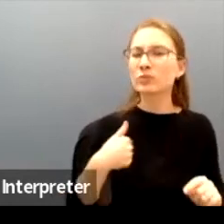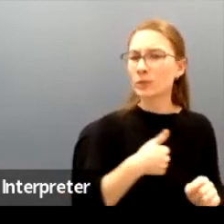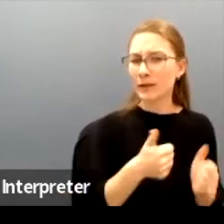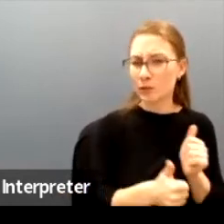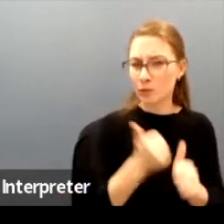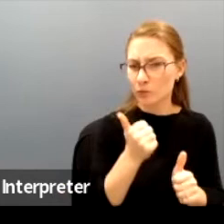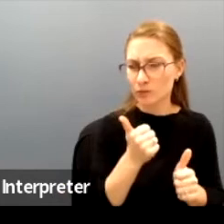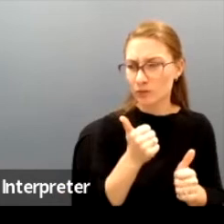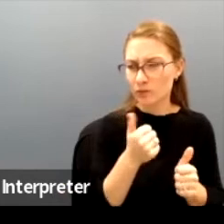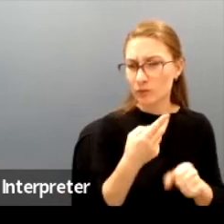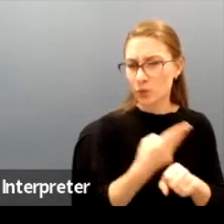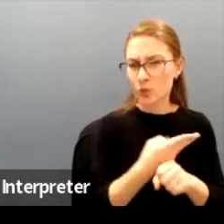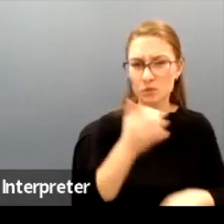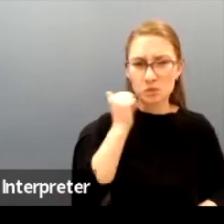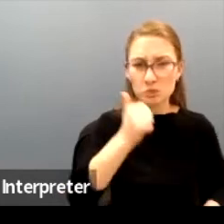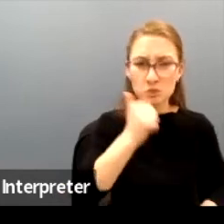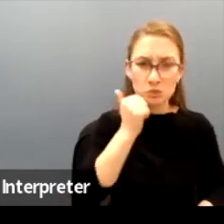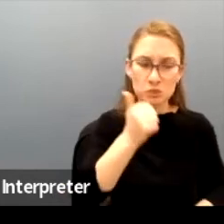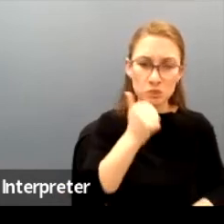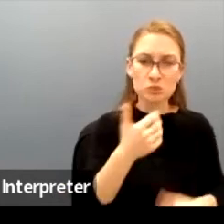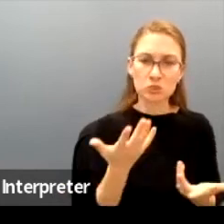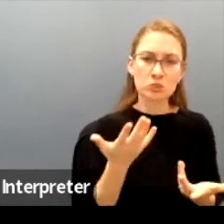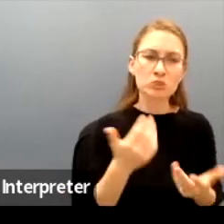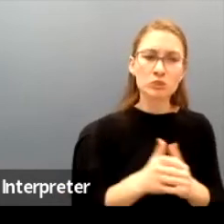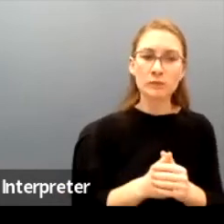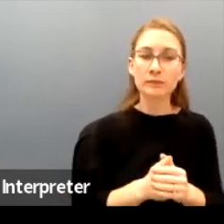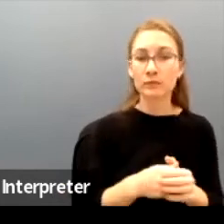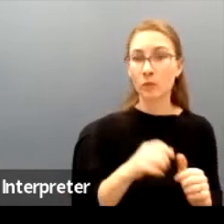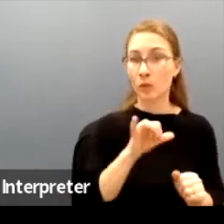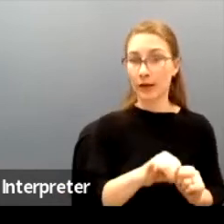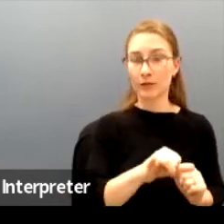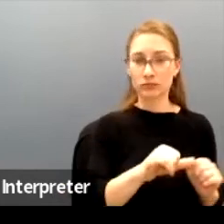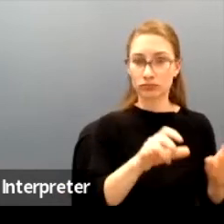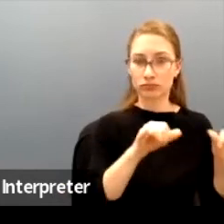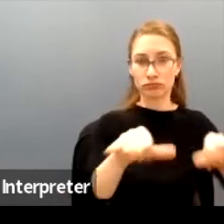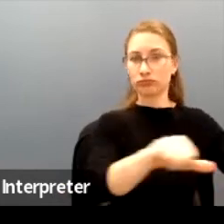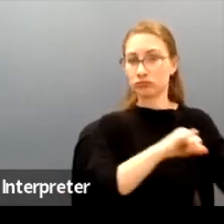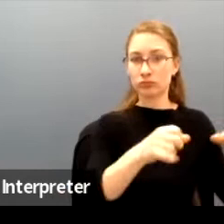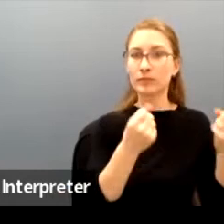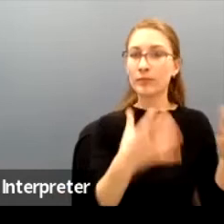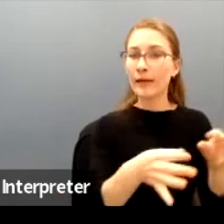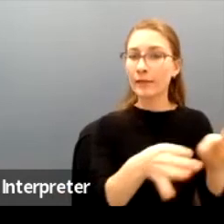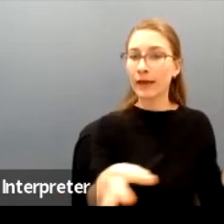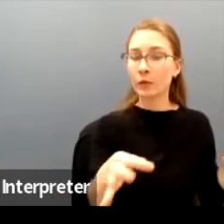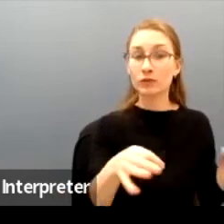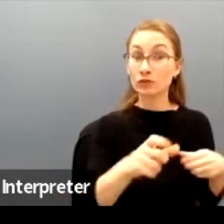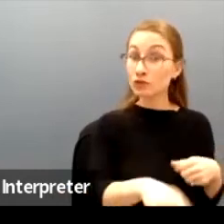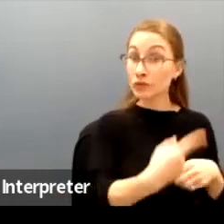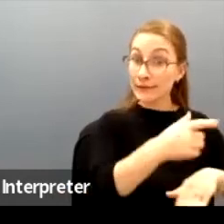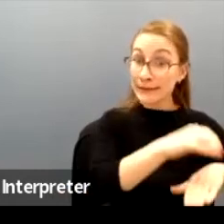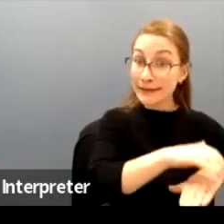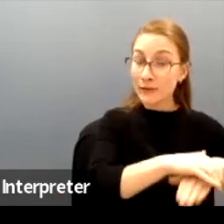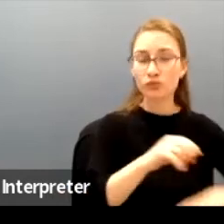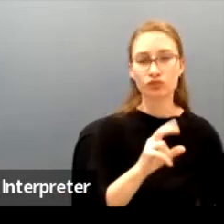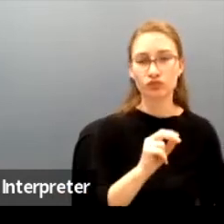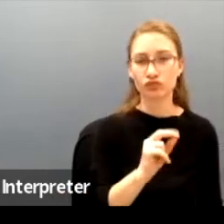throughout our communication daily. And they're present across different languages. This isn't just present within the English language. This is something that's present within a variety